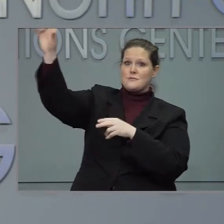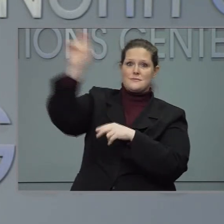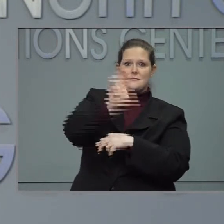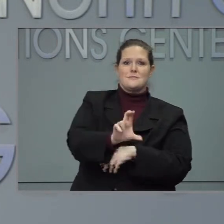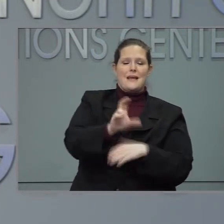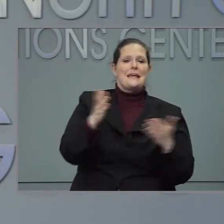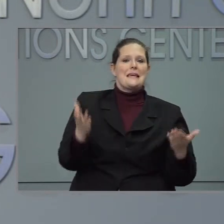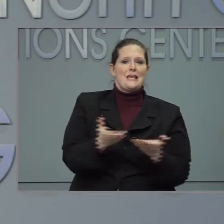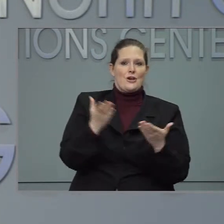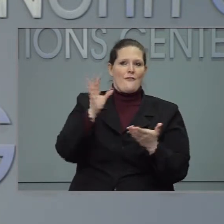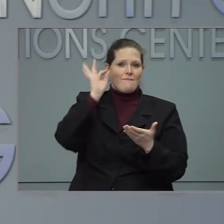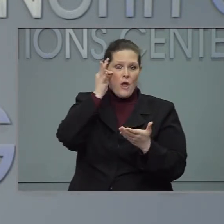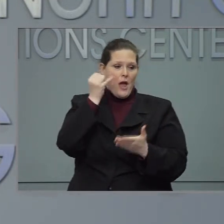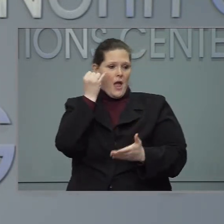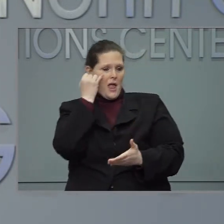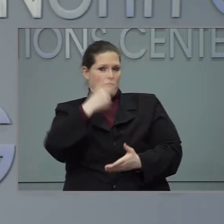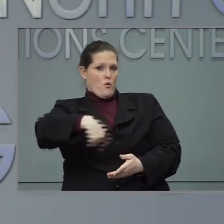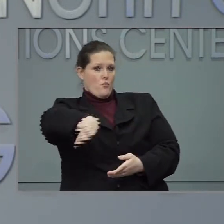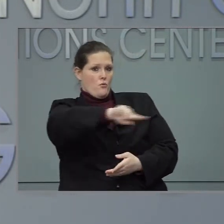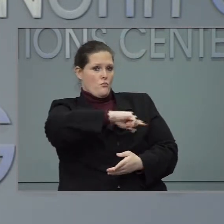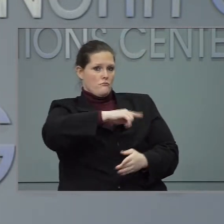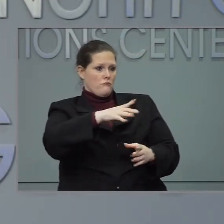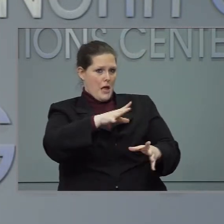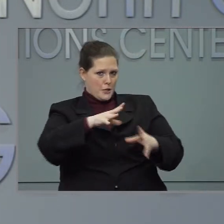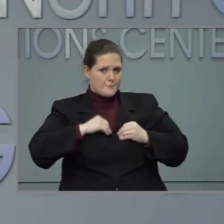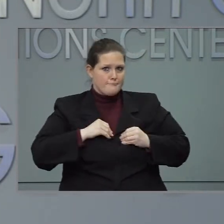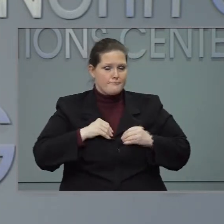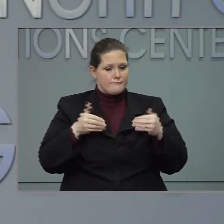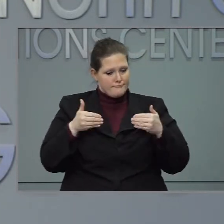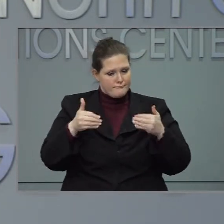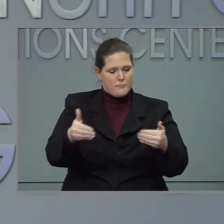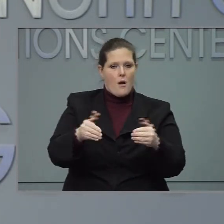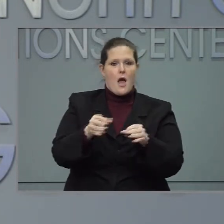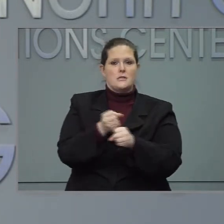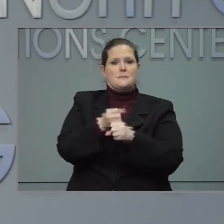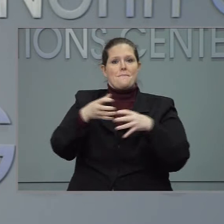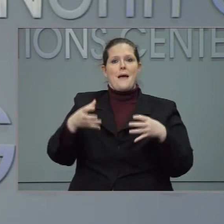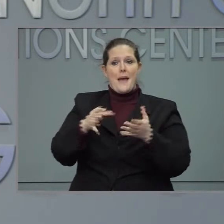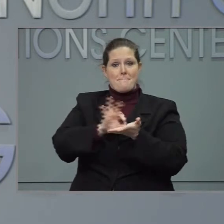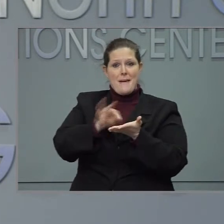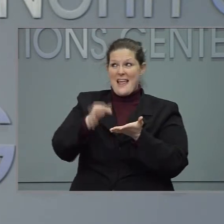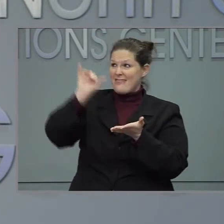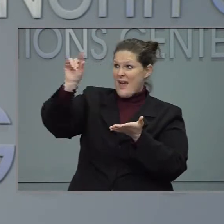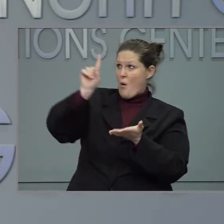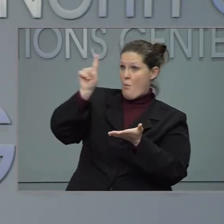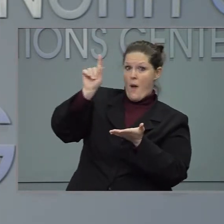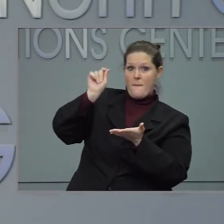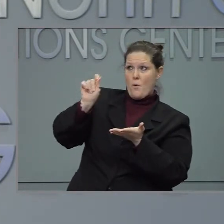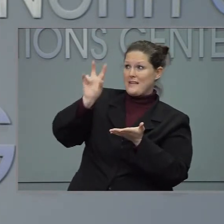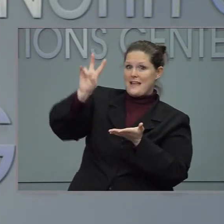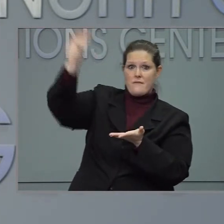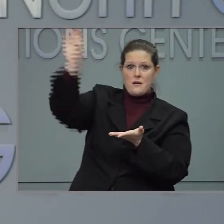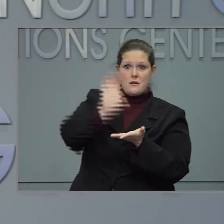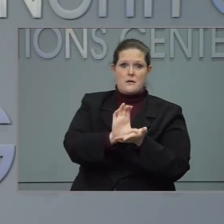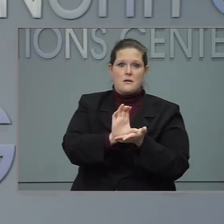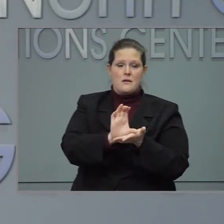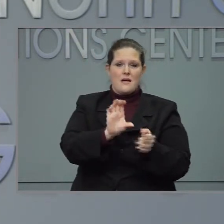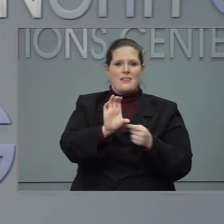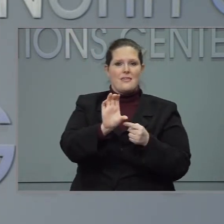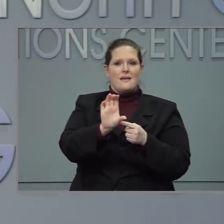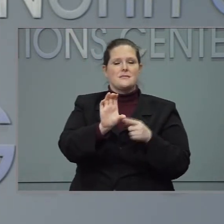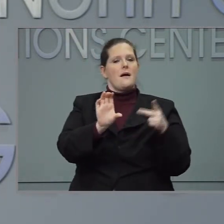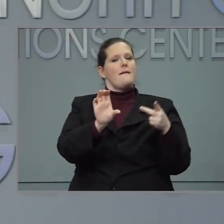North Carolina over the next 2 years if we choose to expand. Let's put that $1.7 billion into